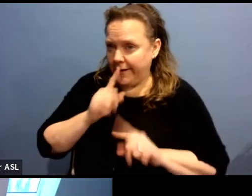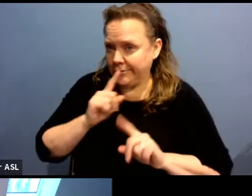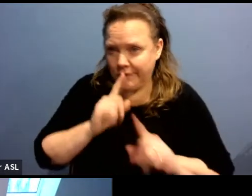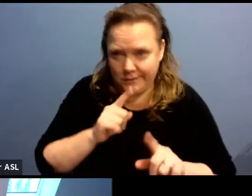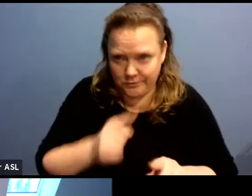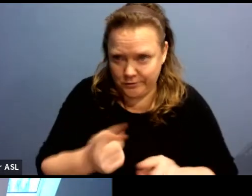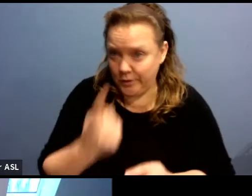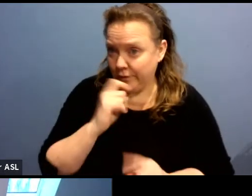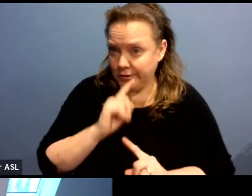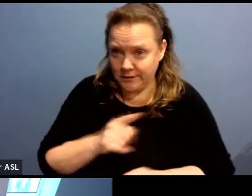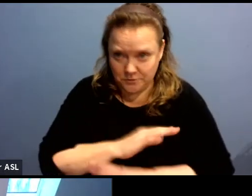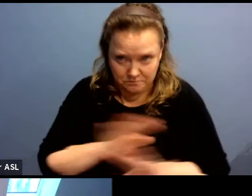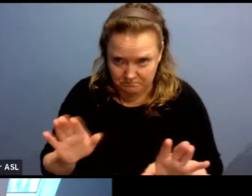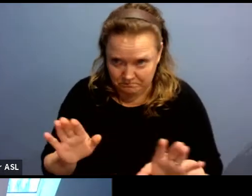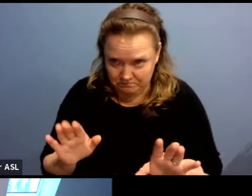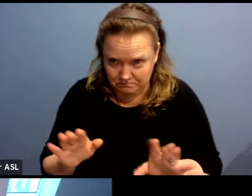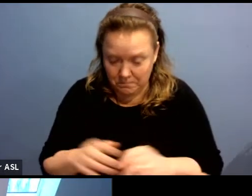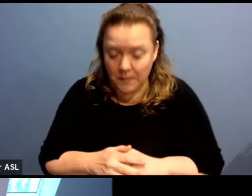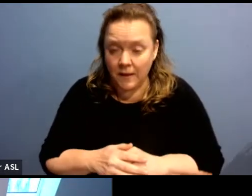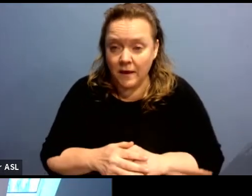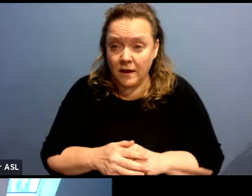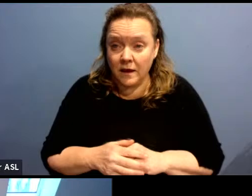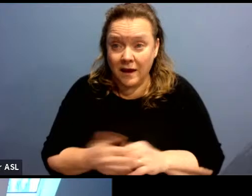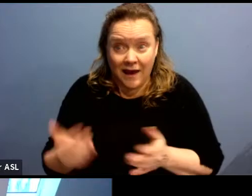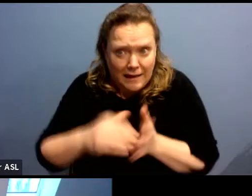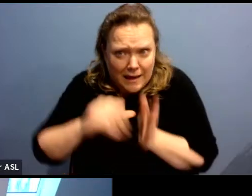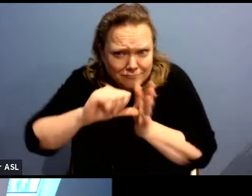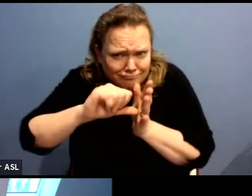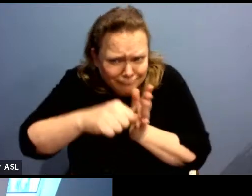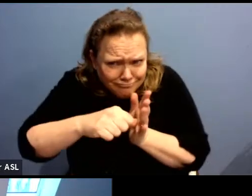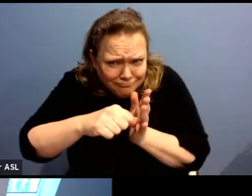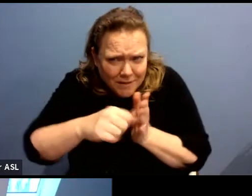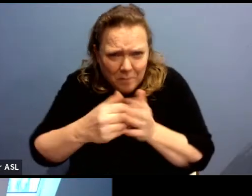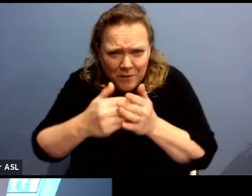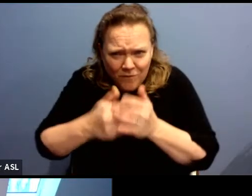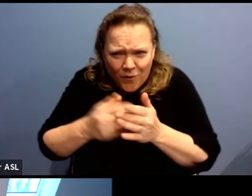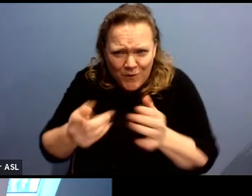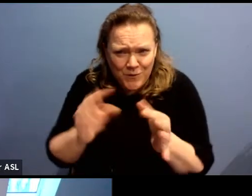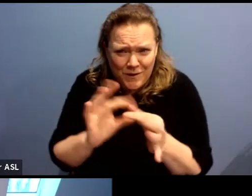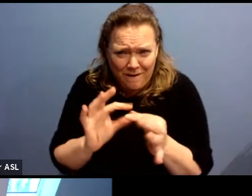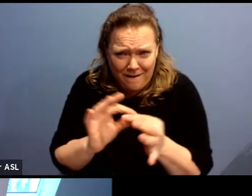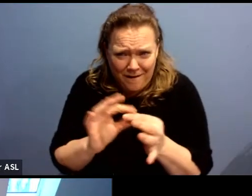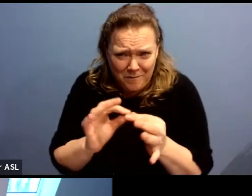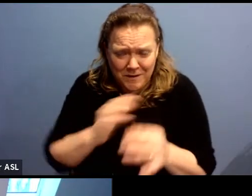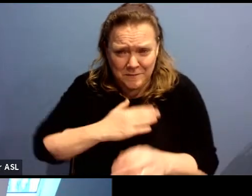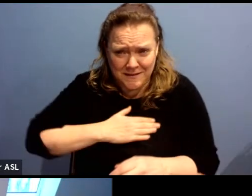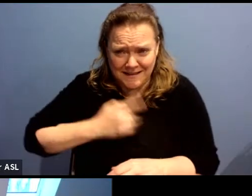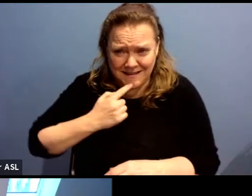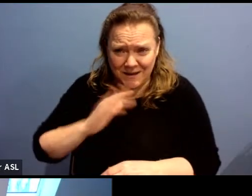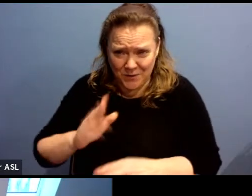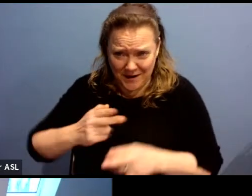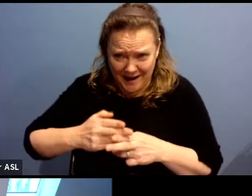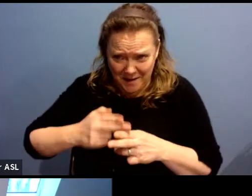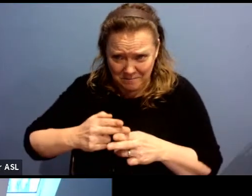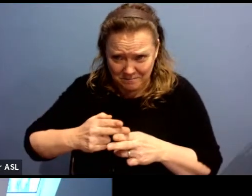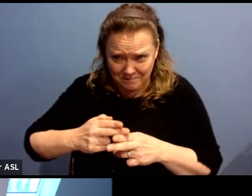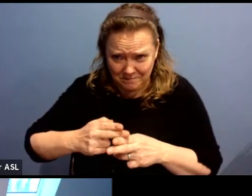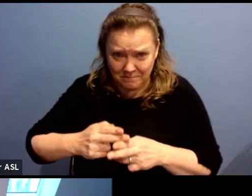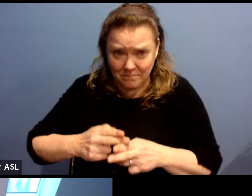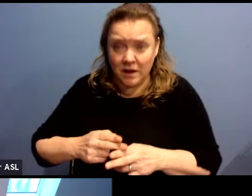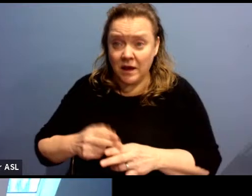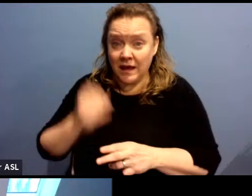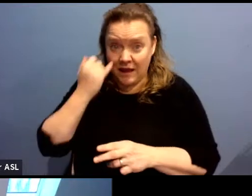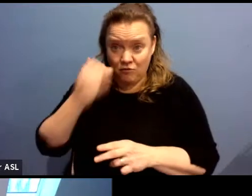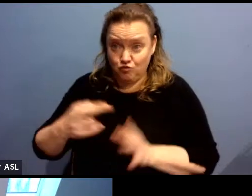testimony. Before you begin your remarks again, please state your name and any organization you